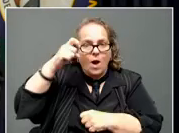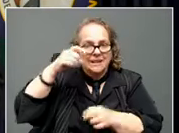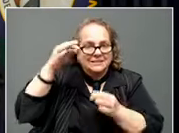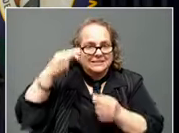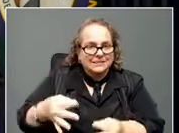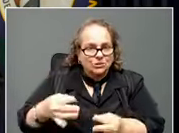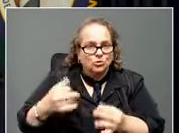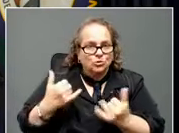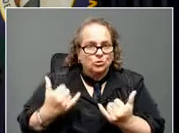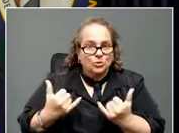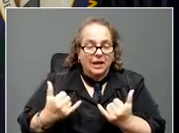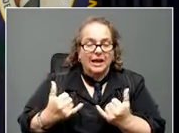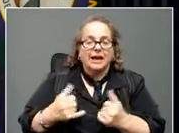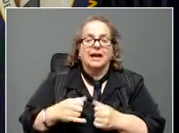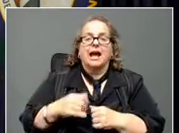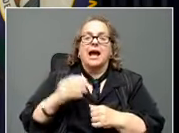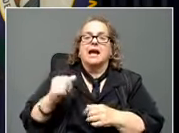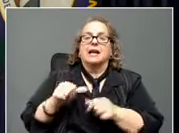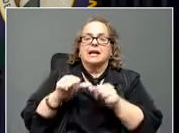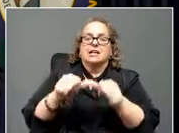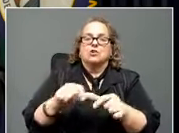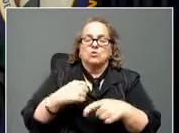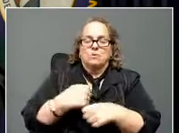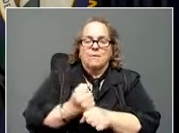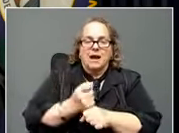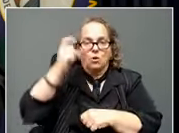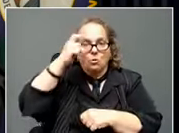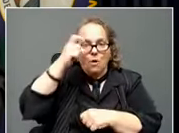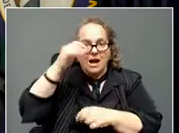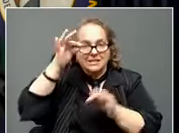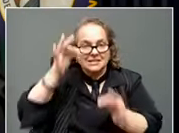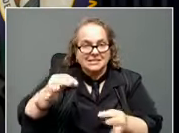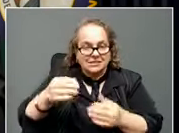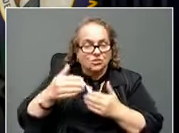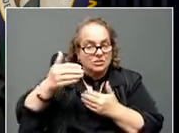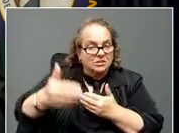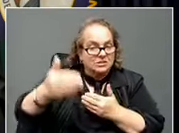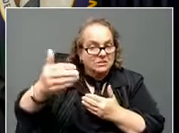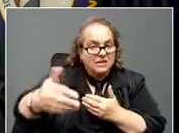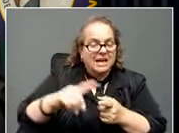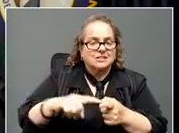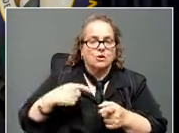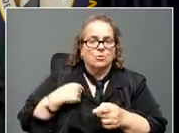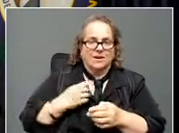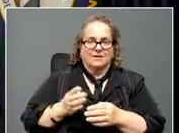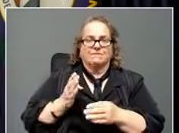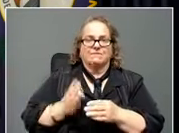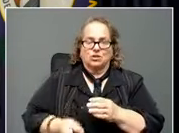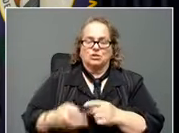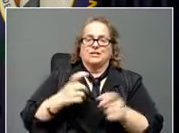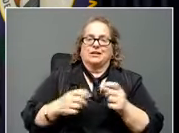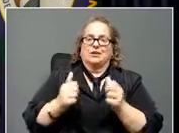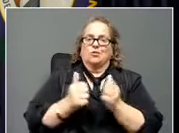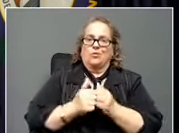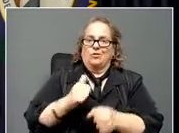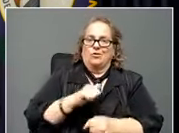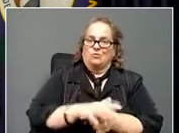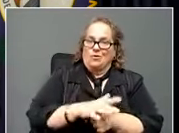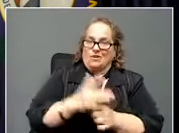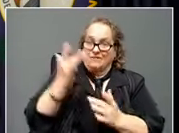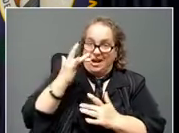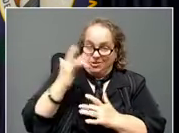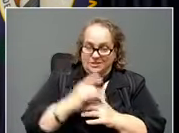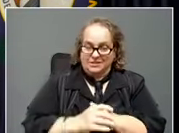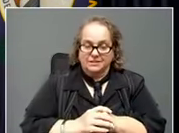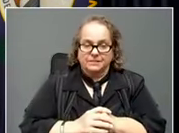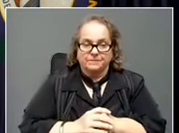continue to make wise decisions in the very short time as we're finishing dealing with this virus. All right,